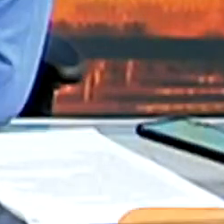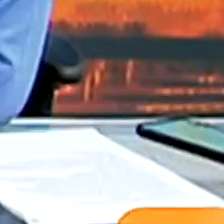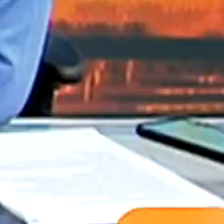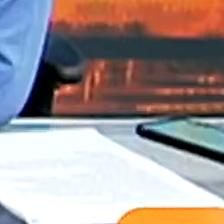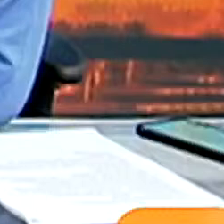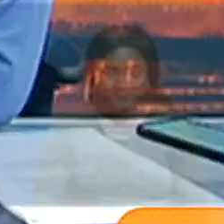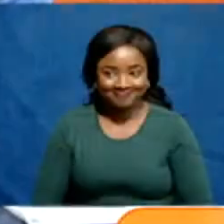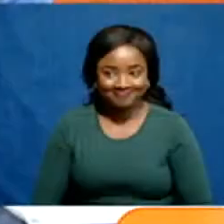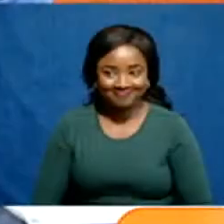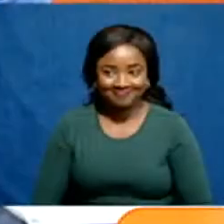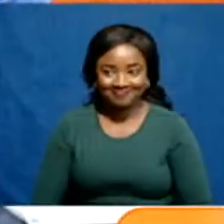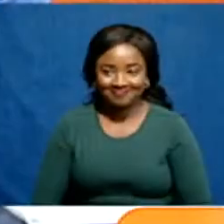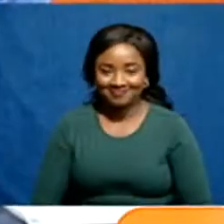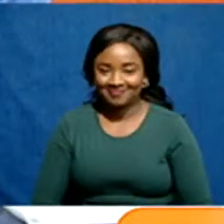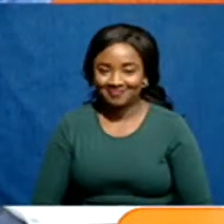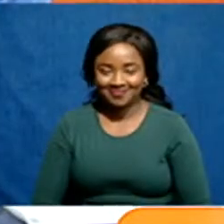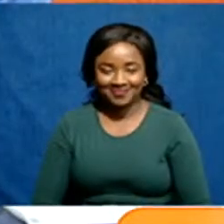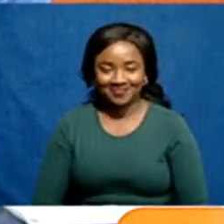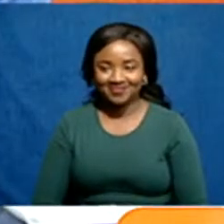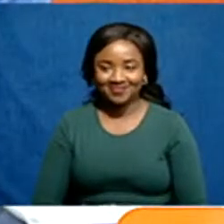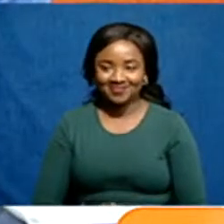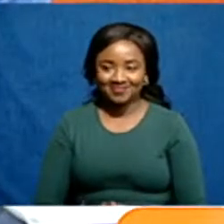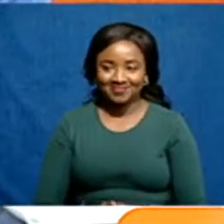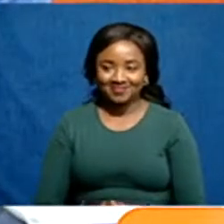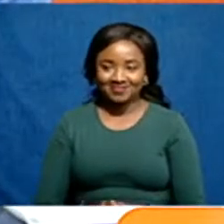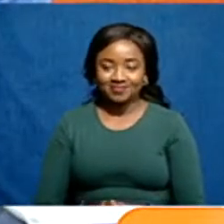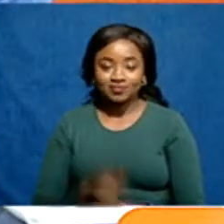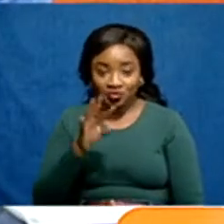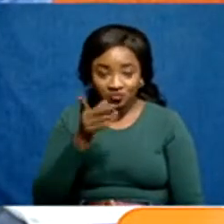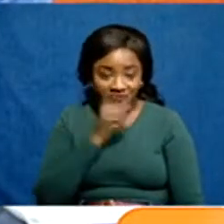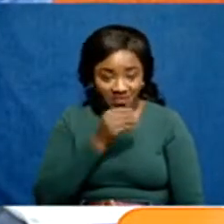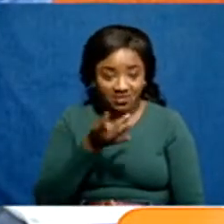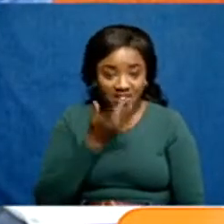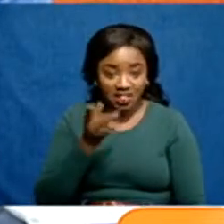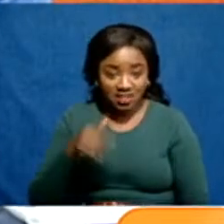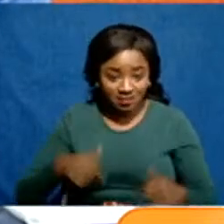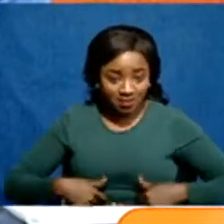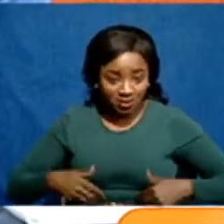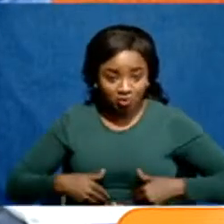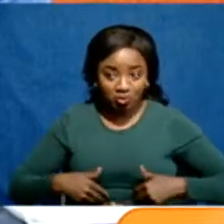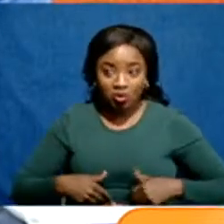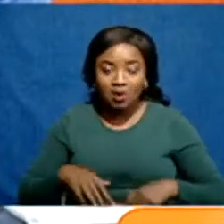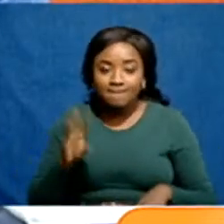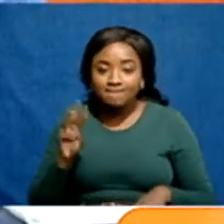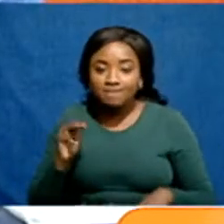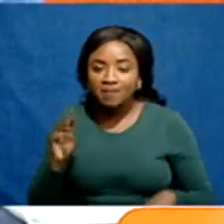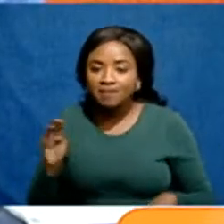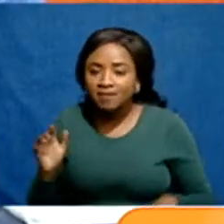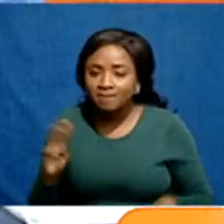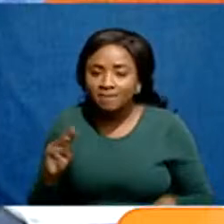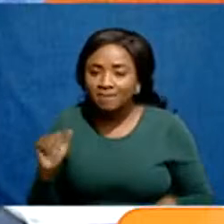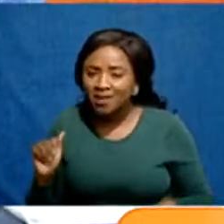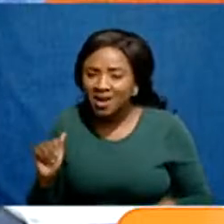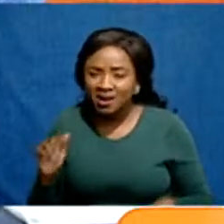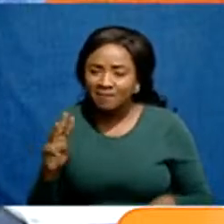That's kind of too much intestines, huh? Mwekula matumbo. Ma? Matumbo. What